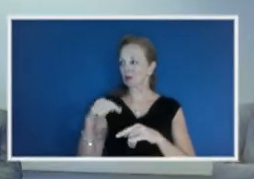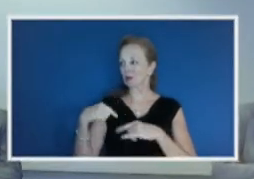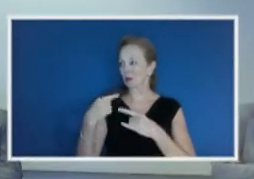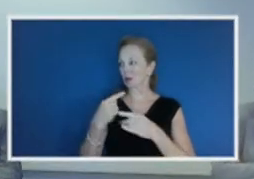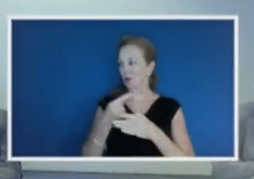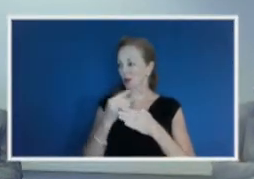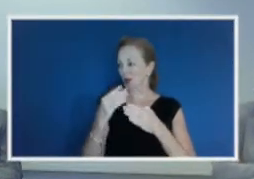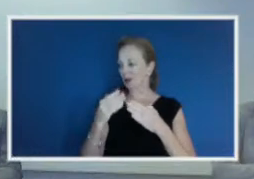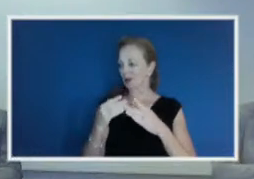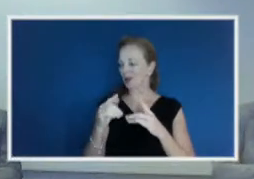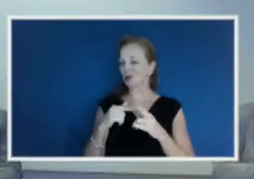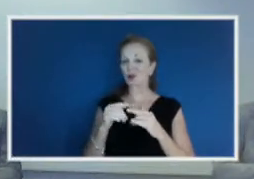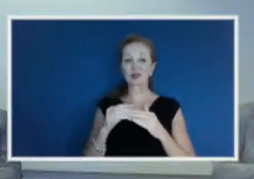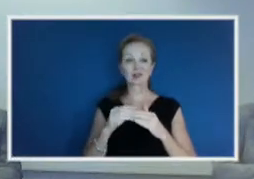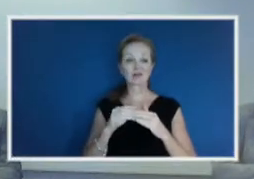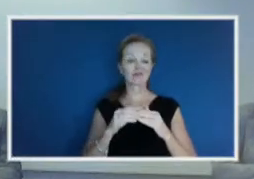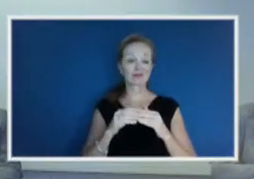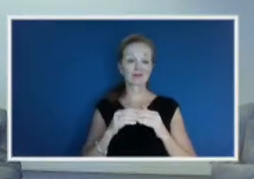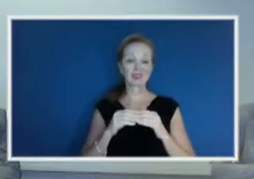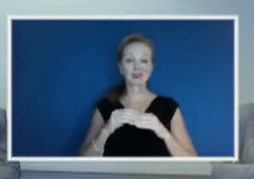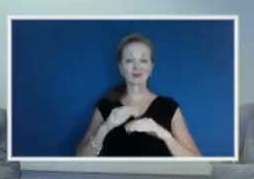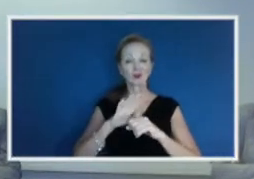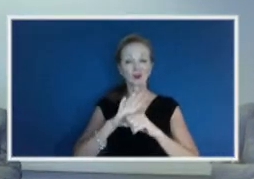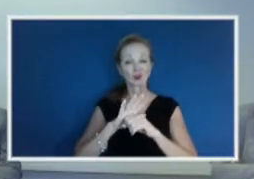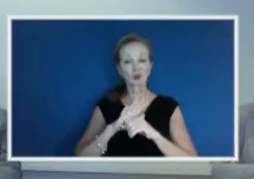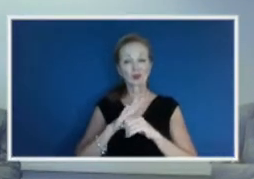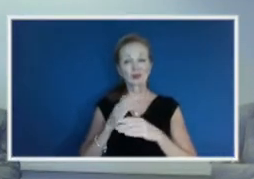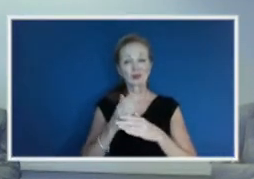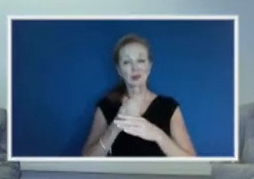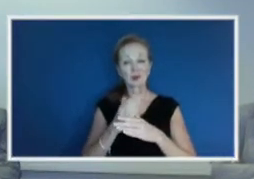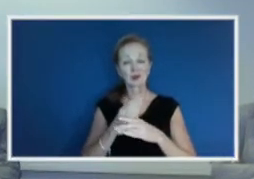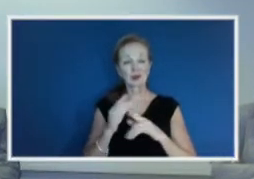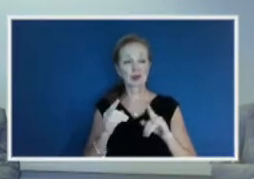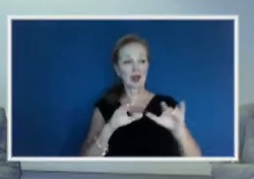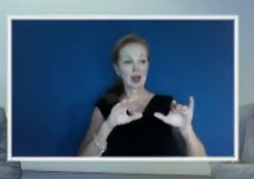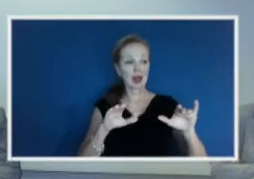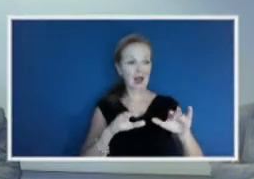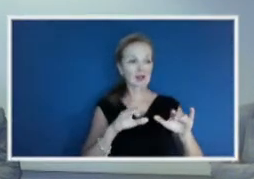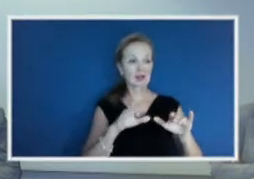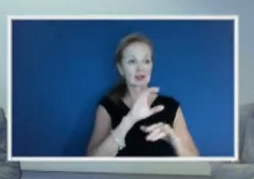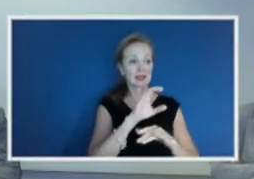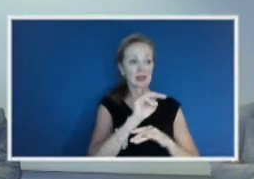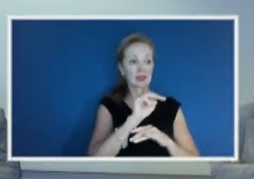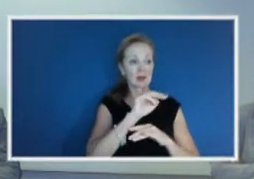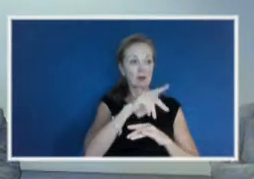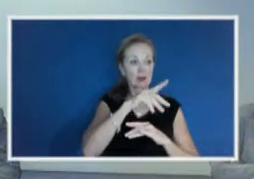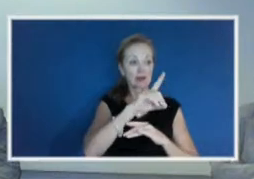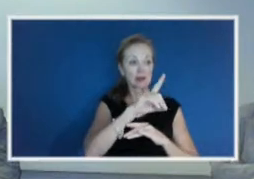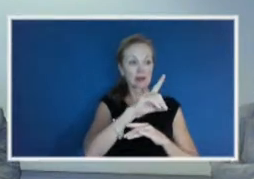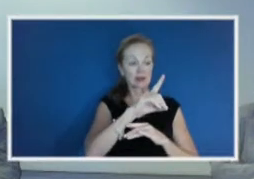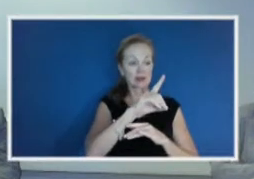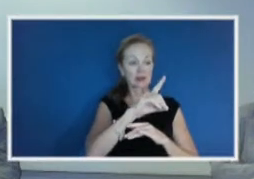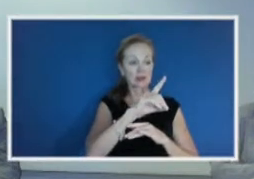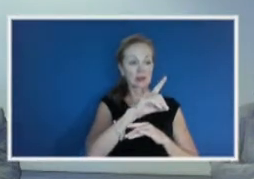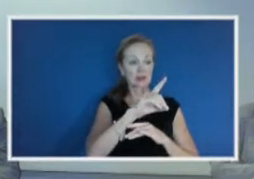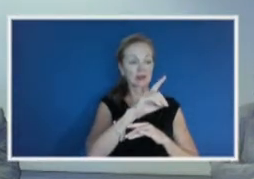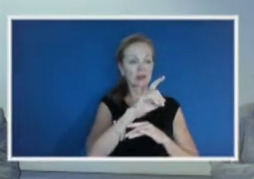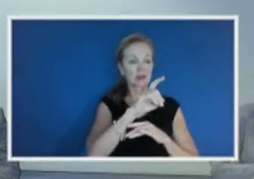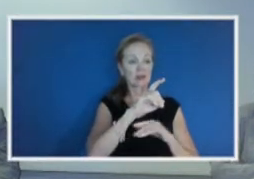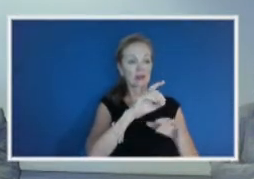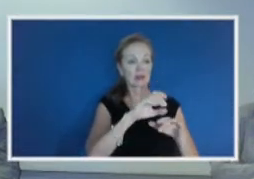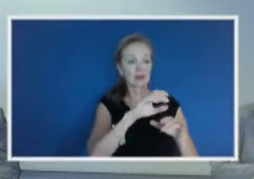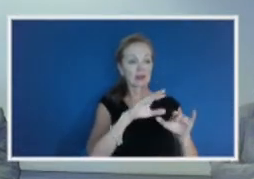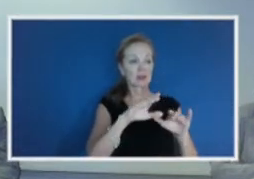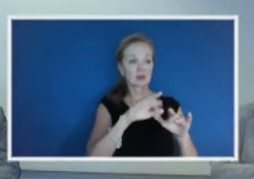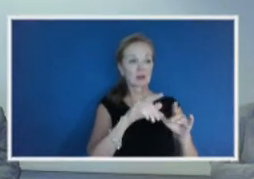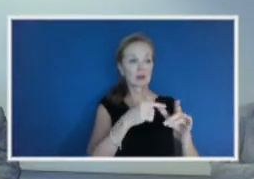tension that we need to confront between the actions that CMPD needs to take to keep us safe and the perception that their behavior